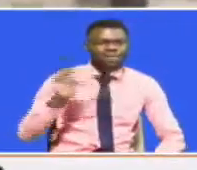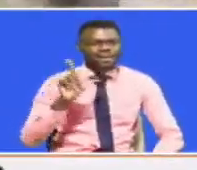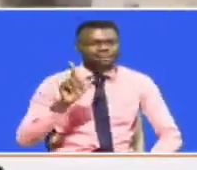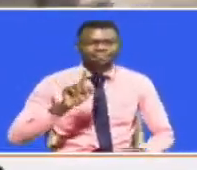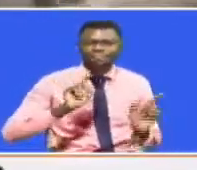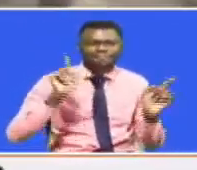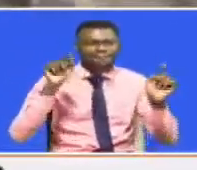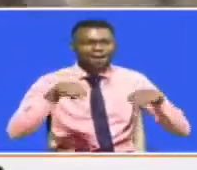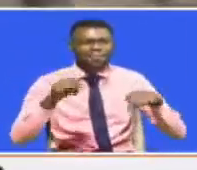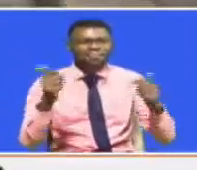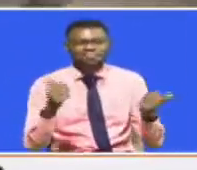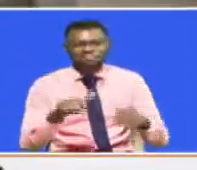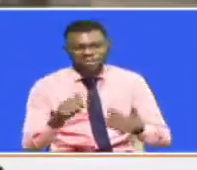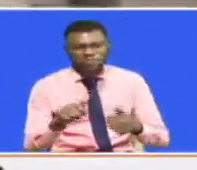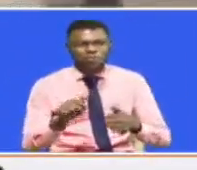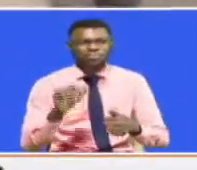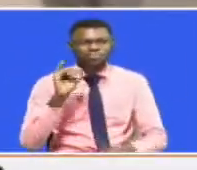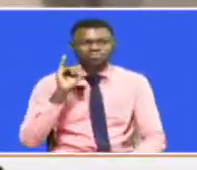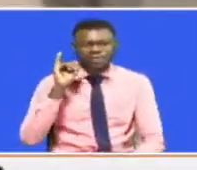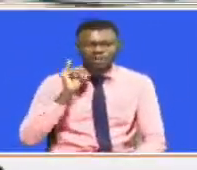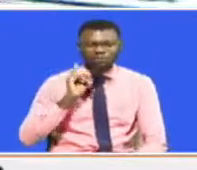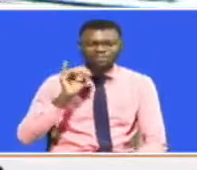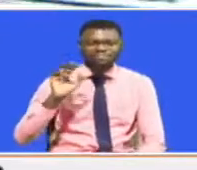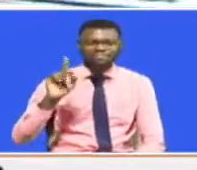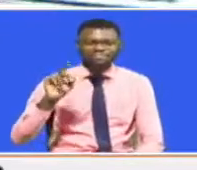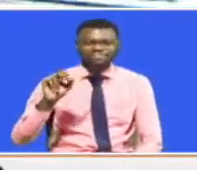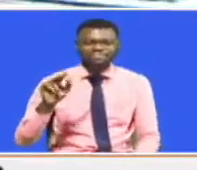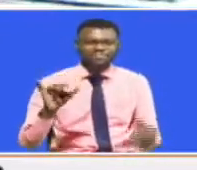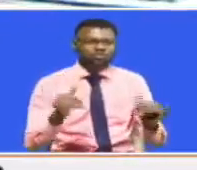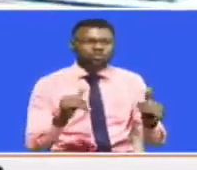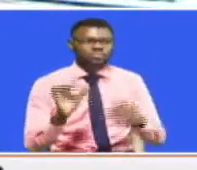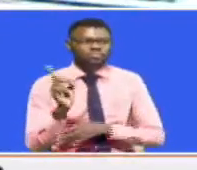Emmanuel To, KTN News, Nairobi. In similar news, President